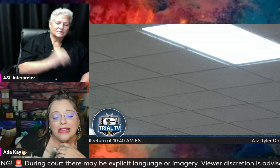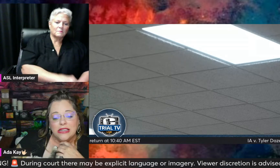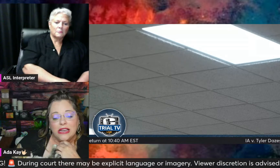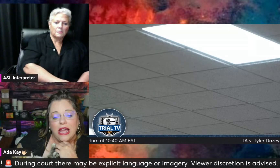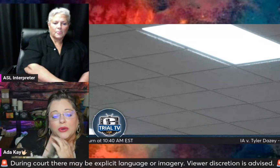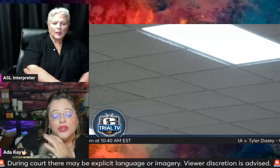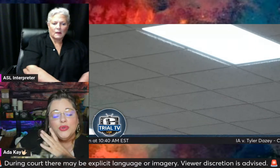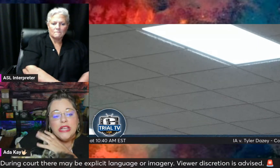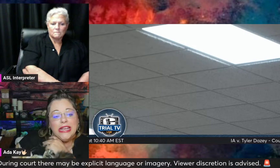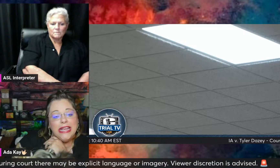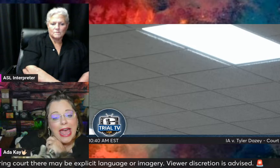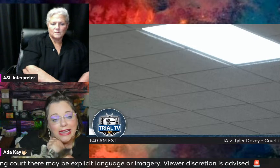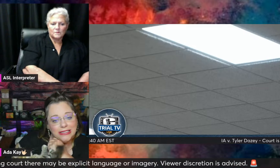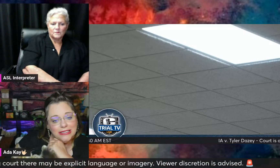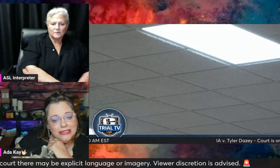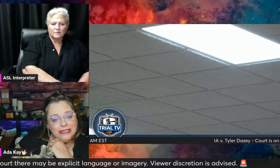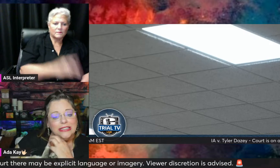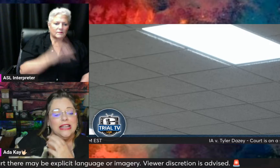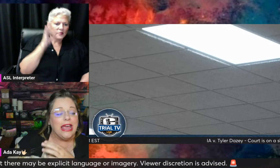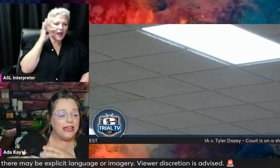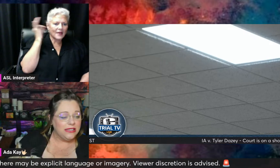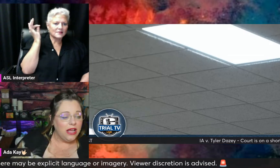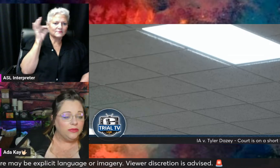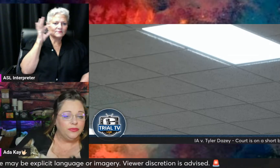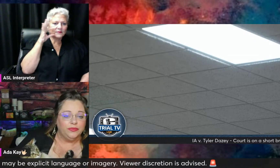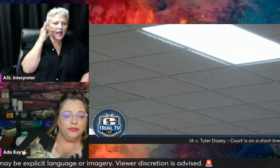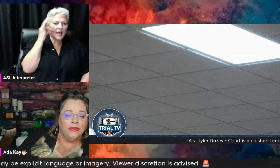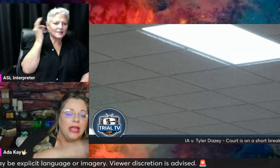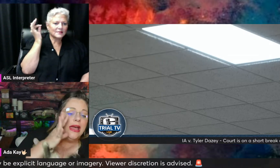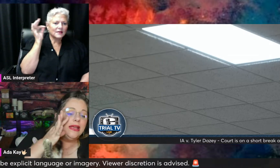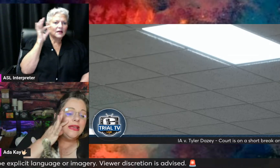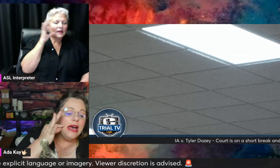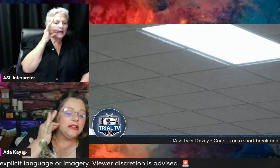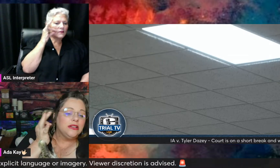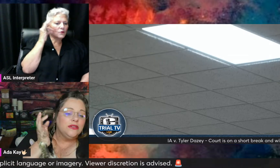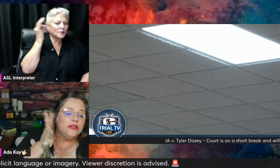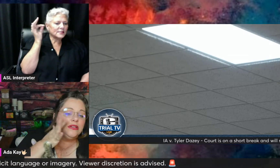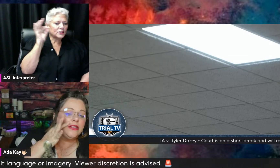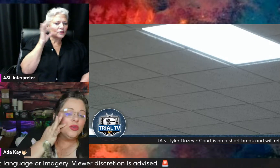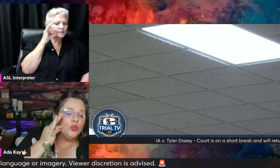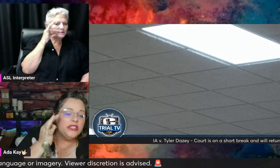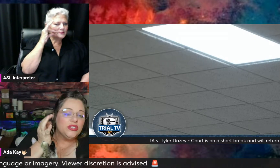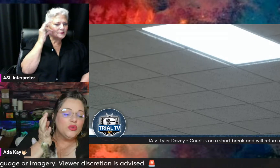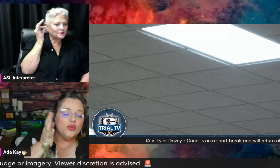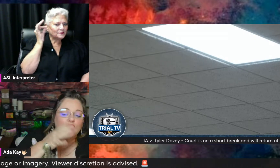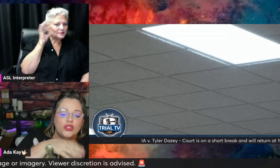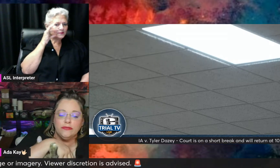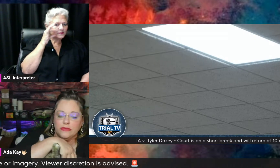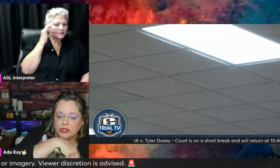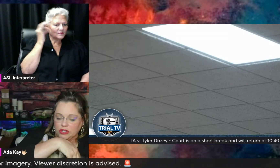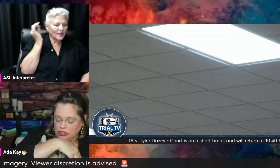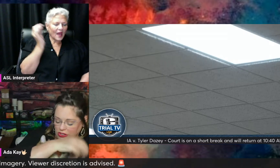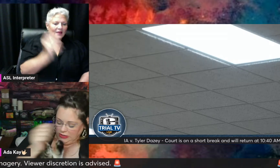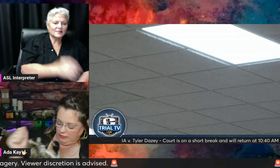they're asking, how do you say cat in ASL? Cat. Like the whisker. Like the